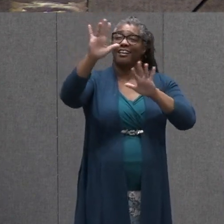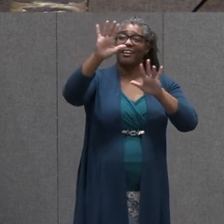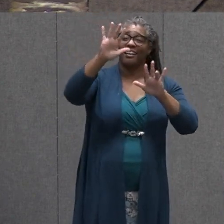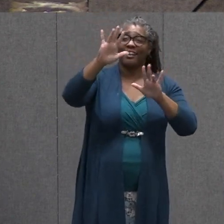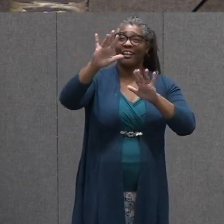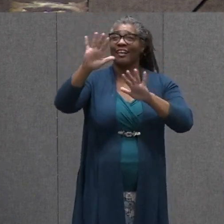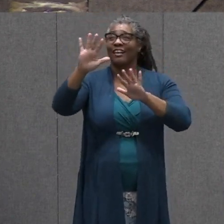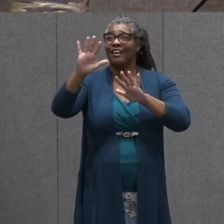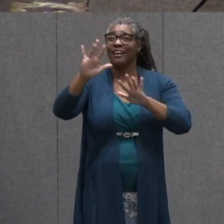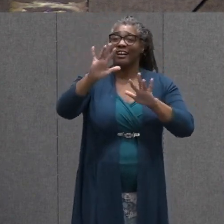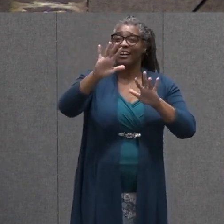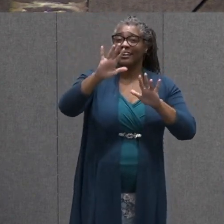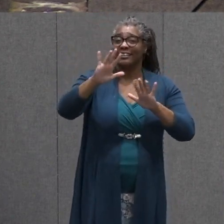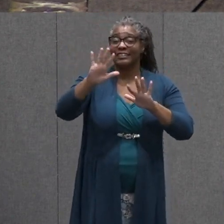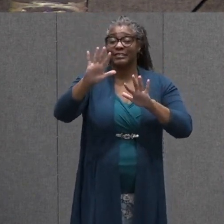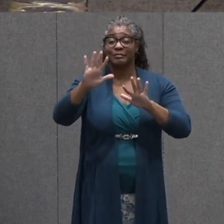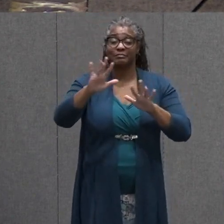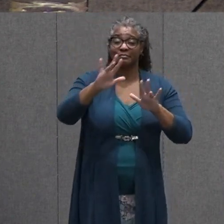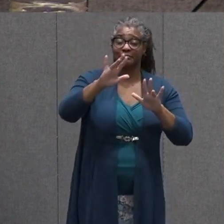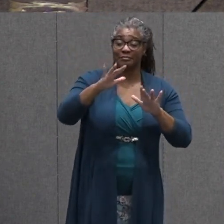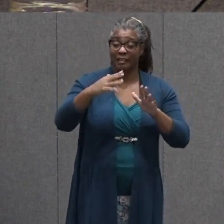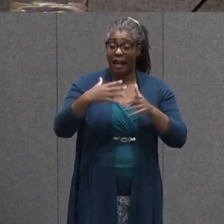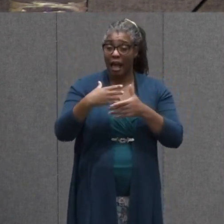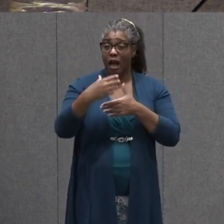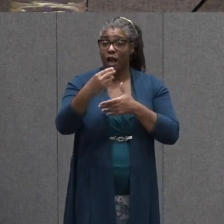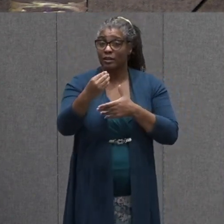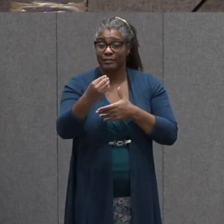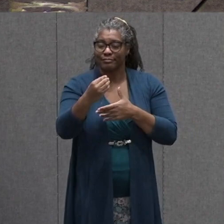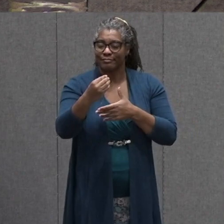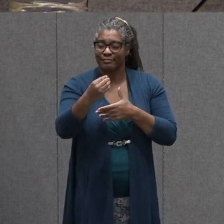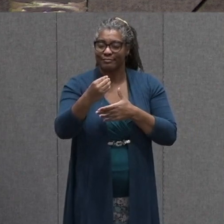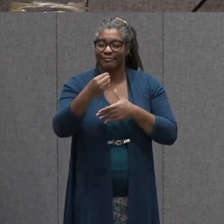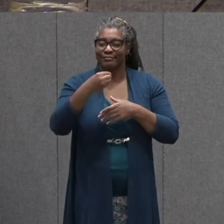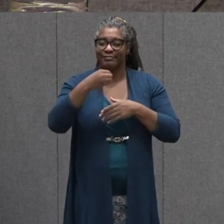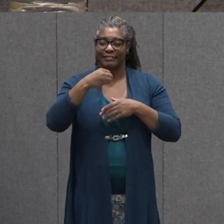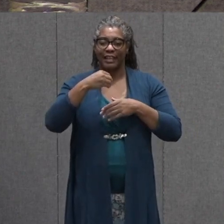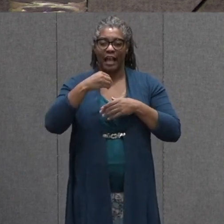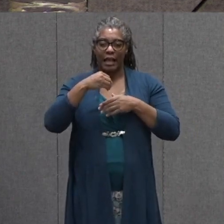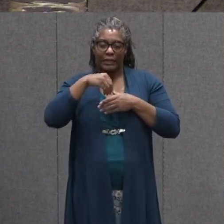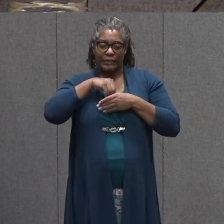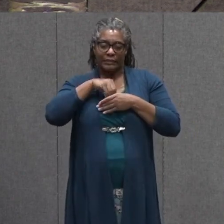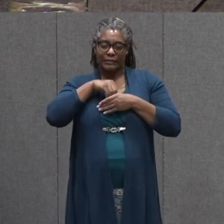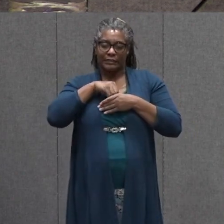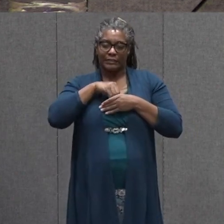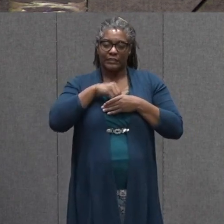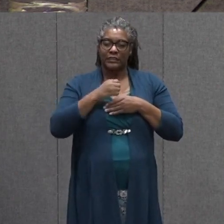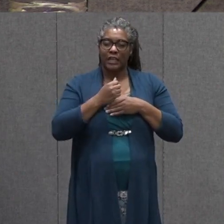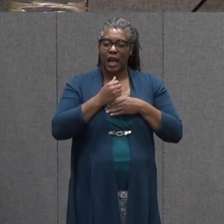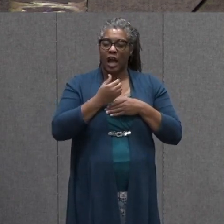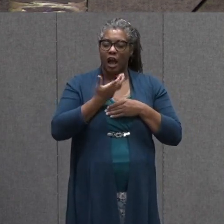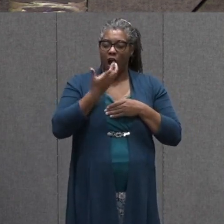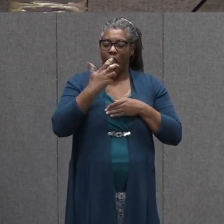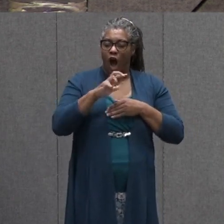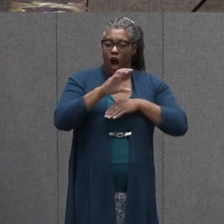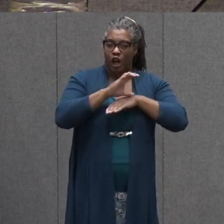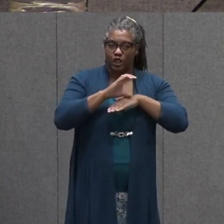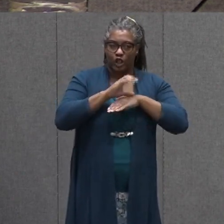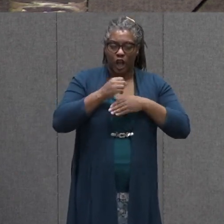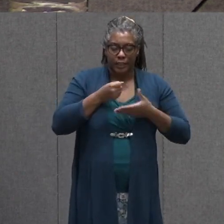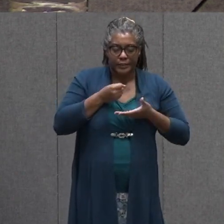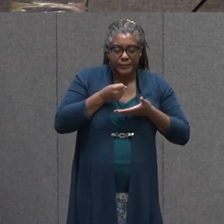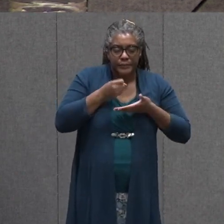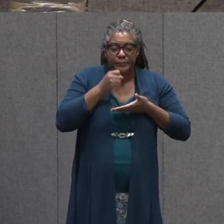are these black squiggly lines coming out of it. My guess is that they're roots. I'm going to put my arrow here at the word germination.